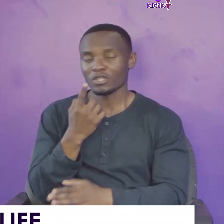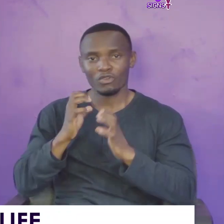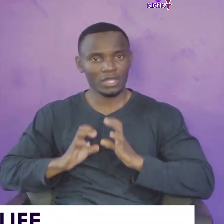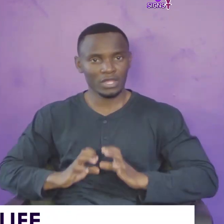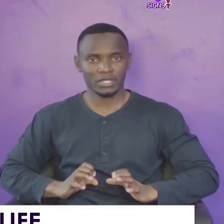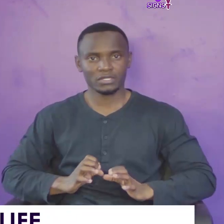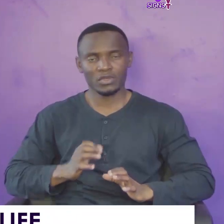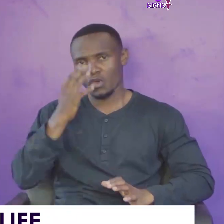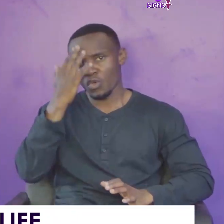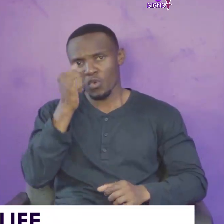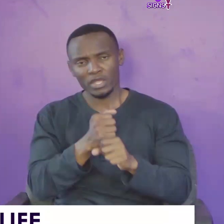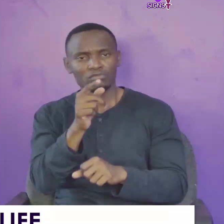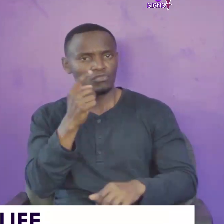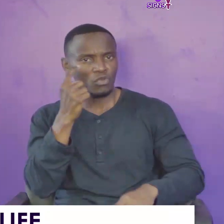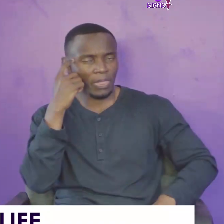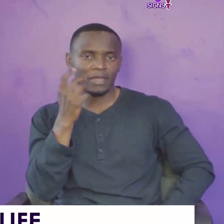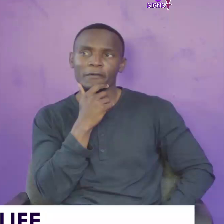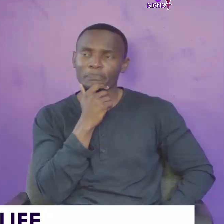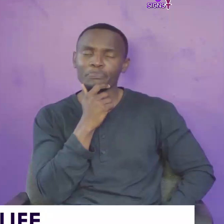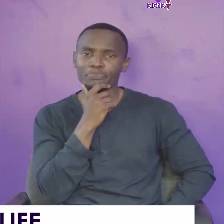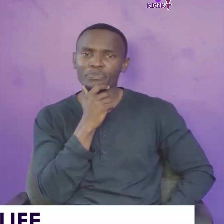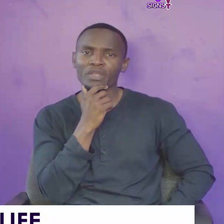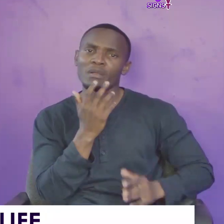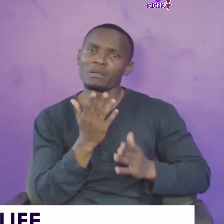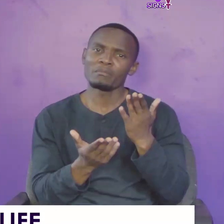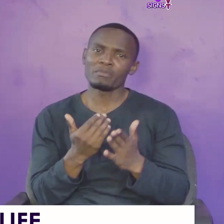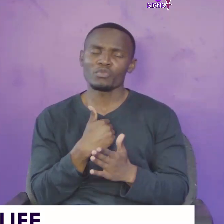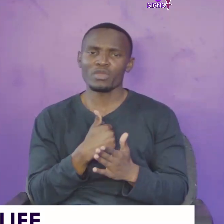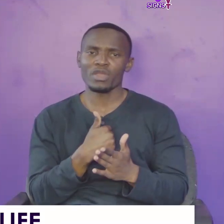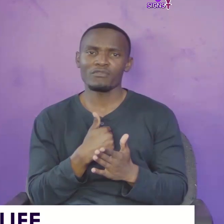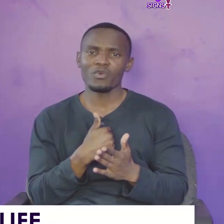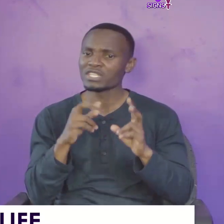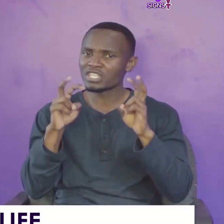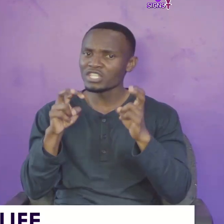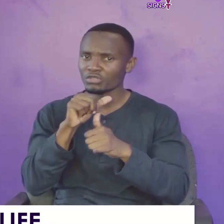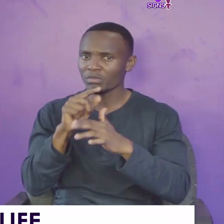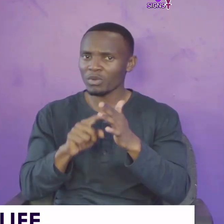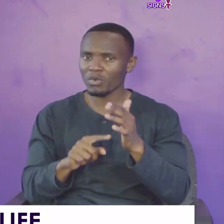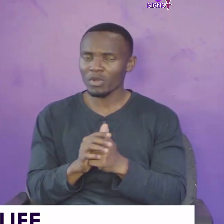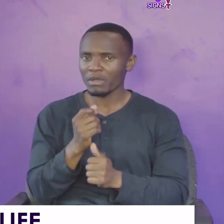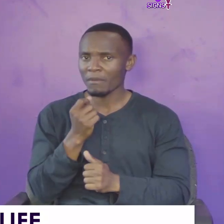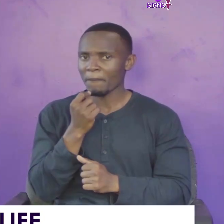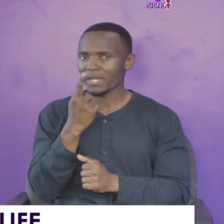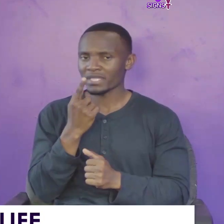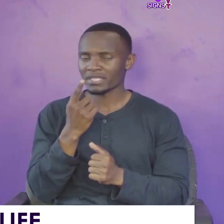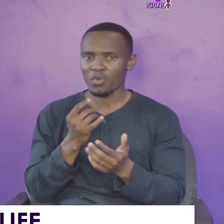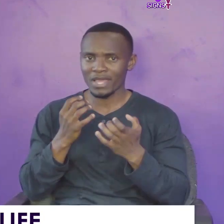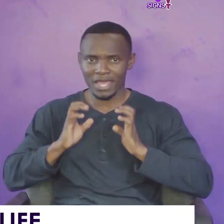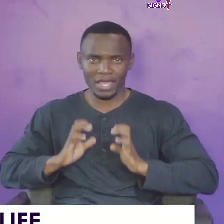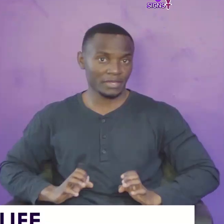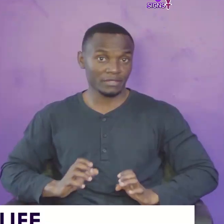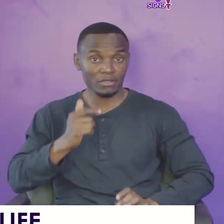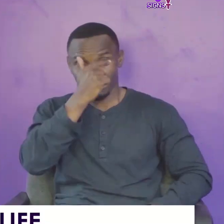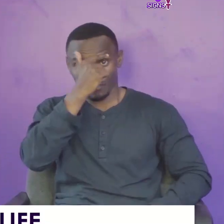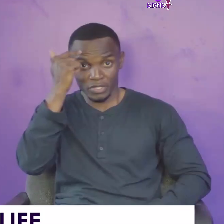think, Jonah, there would come up issues about medical ethics? Because as people, you can